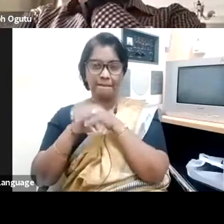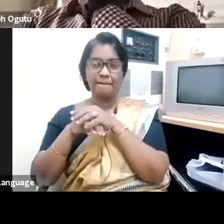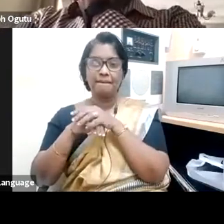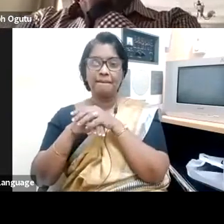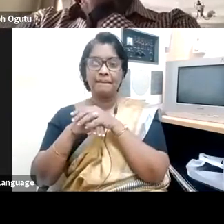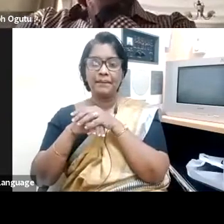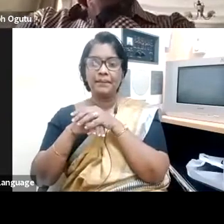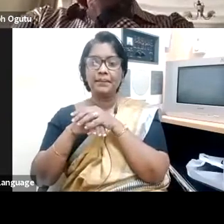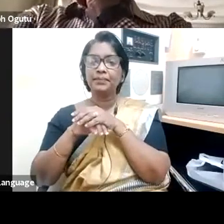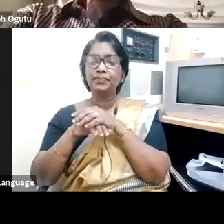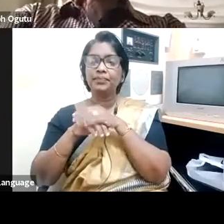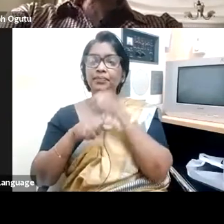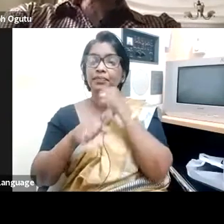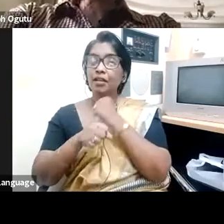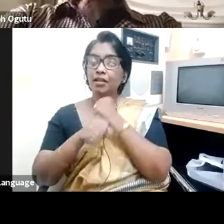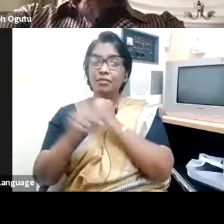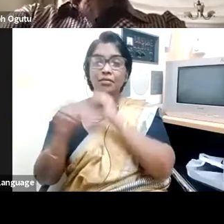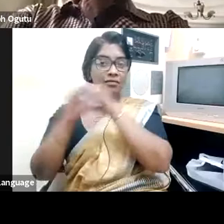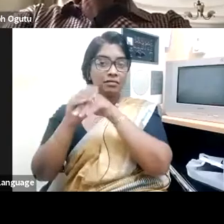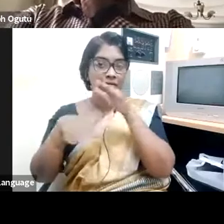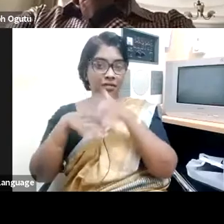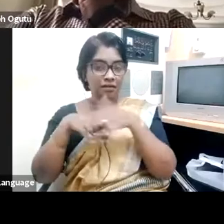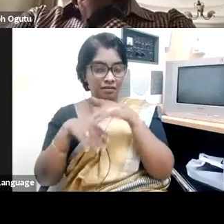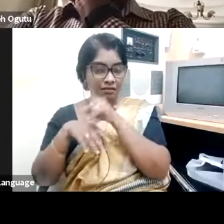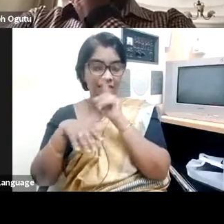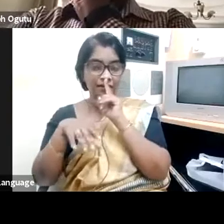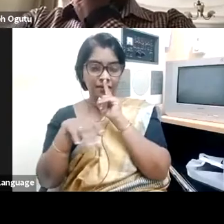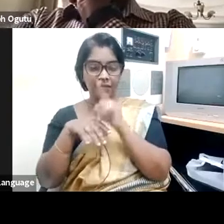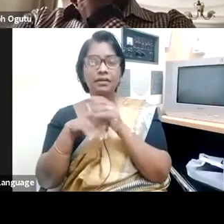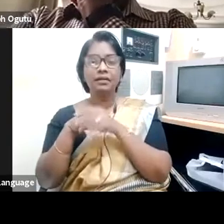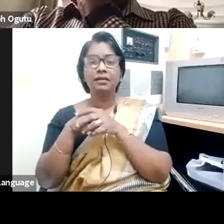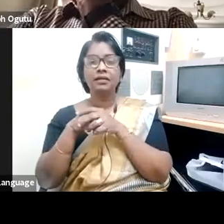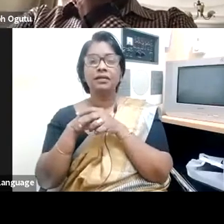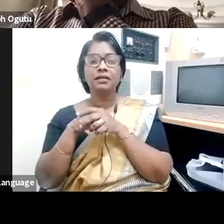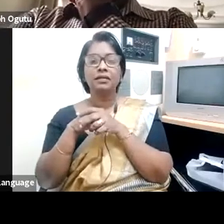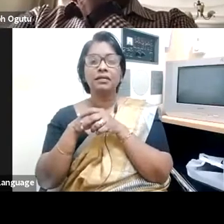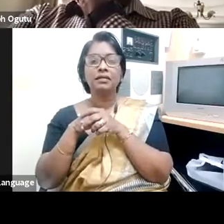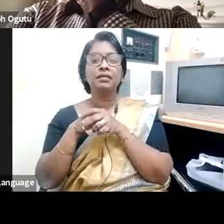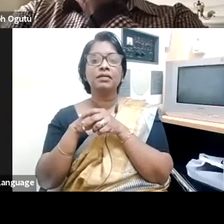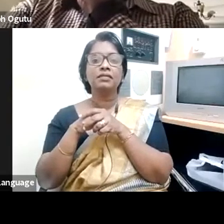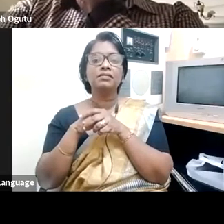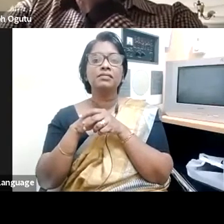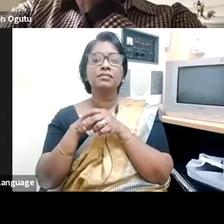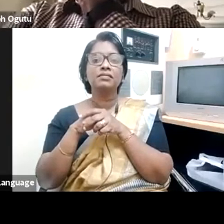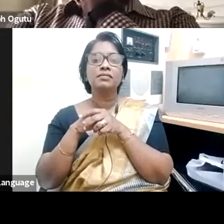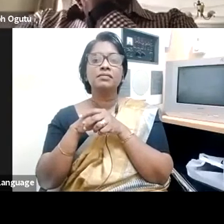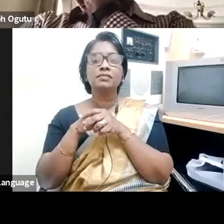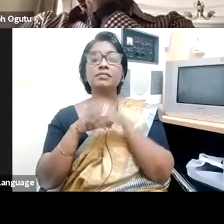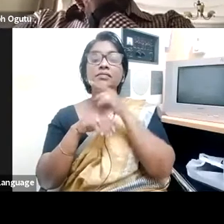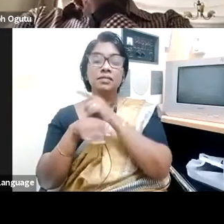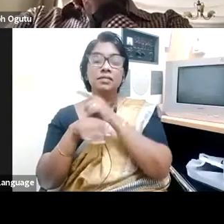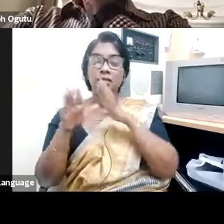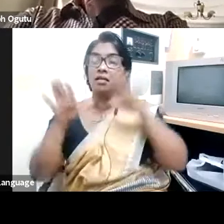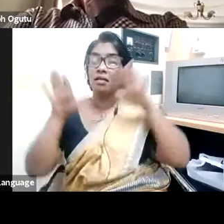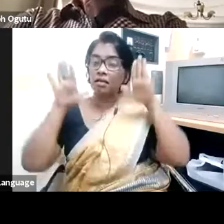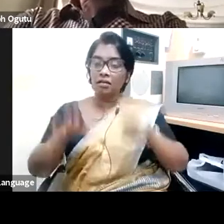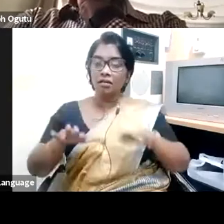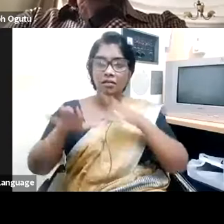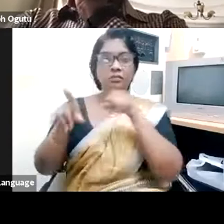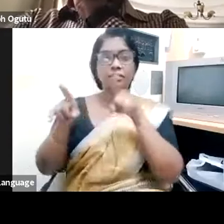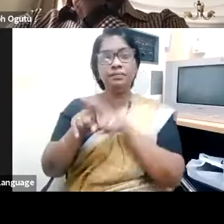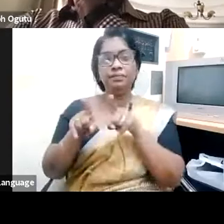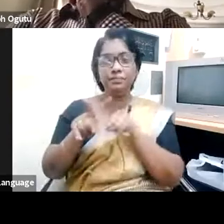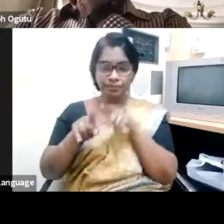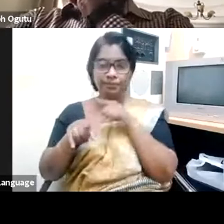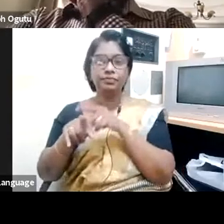thinking, it's part of our DNA. We take it, it's easier to apply, citizens at the center, citizens focused, citizen driven. At the end, that's